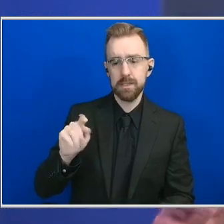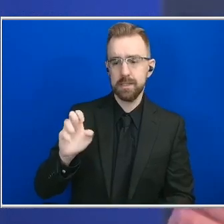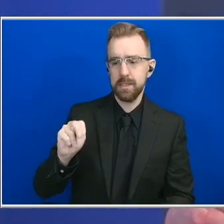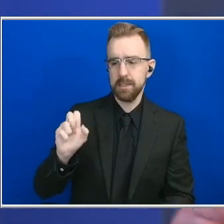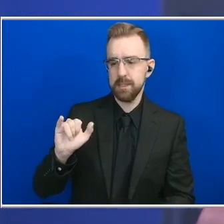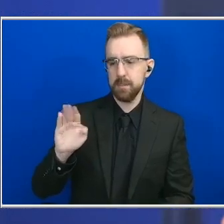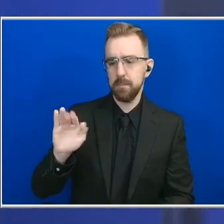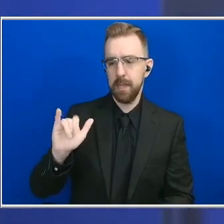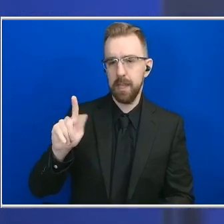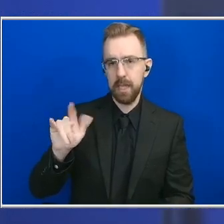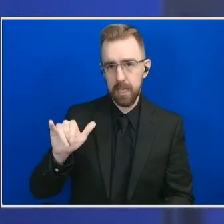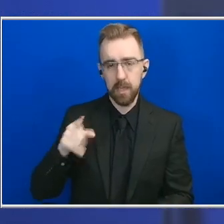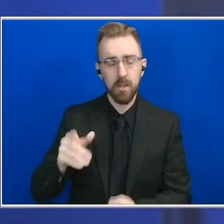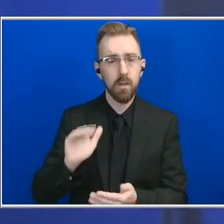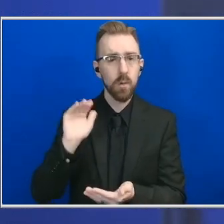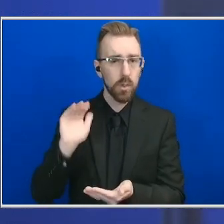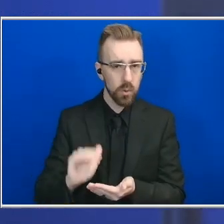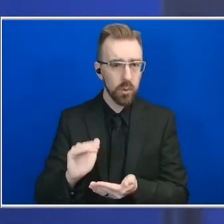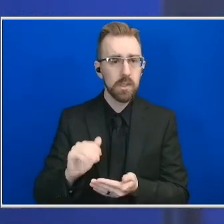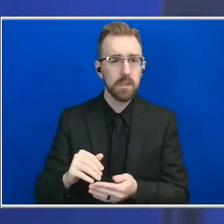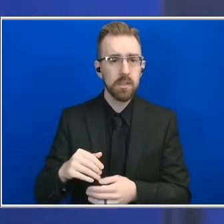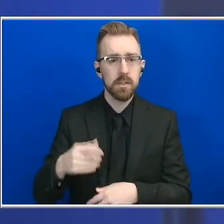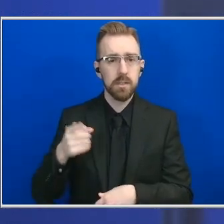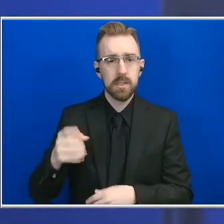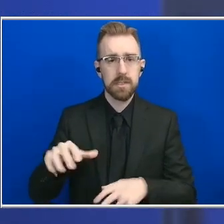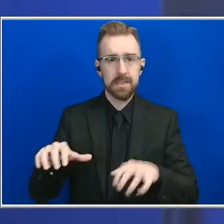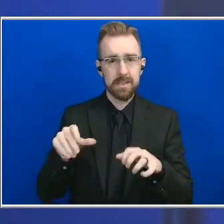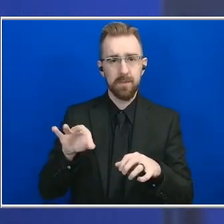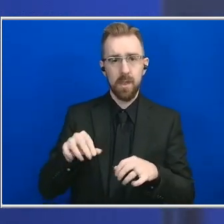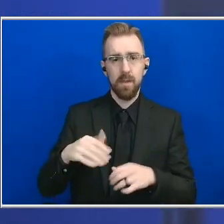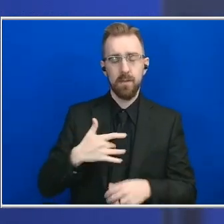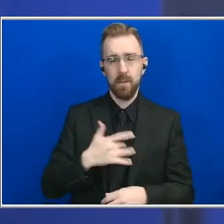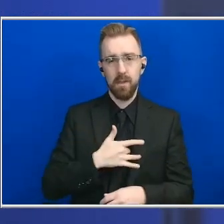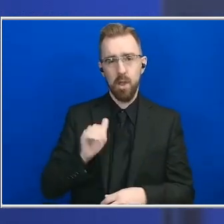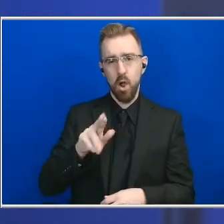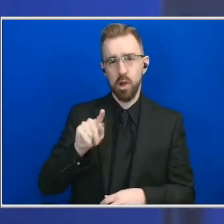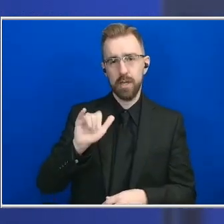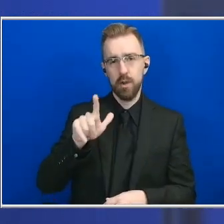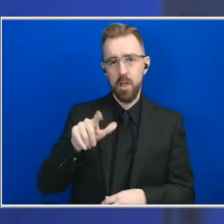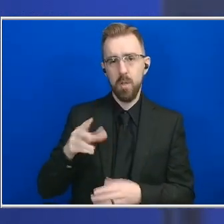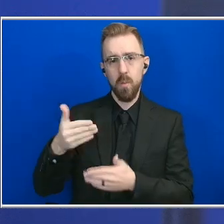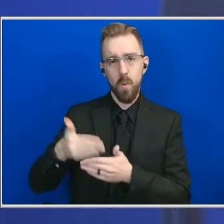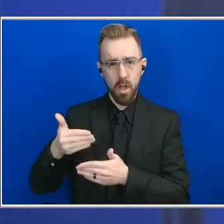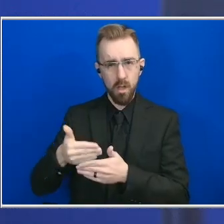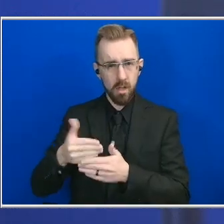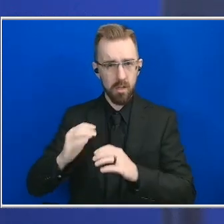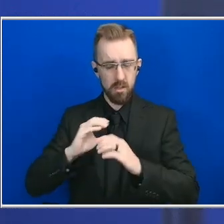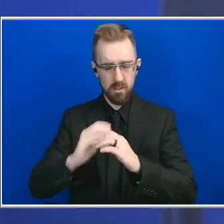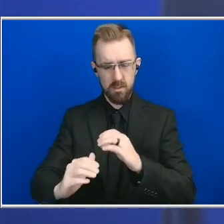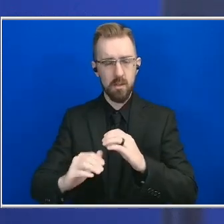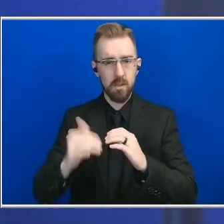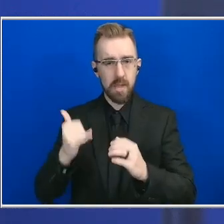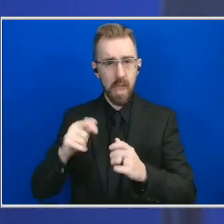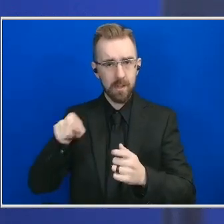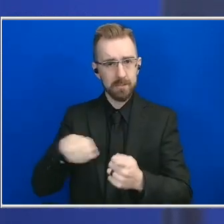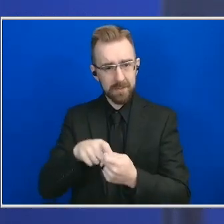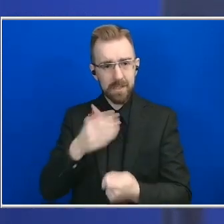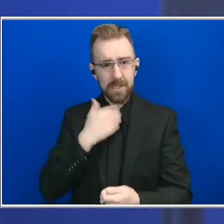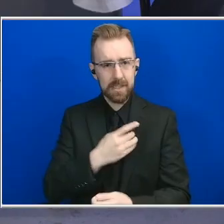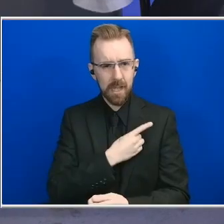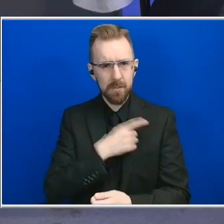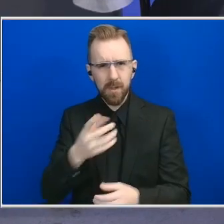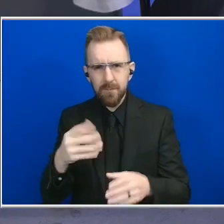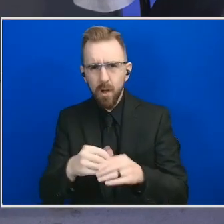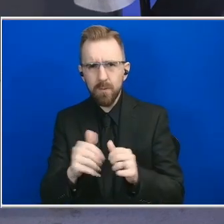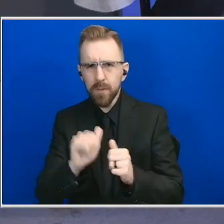the stiffness of the arterial walls. And now they're doing studies specifically on diabetics. Are you guys involved with those yet?